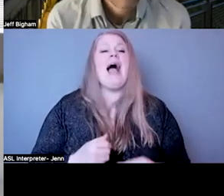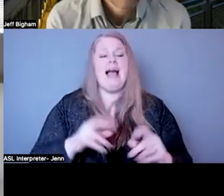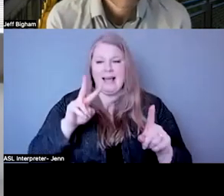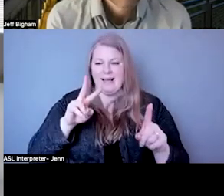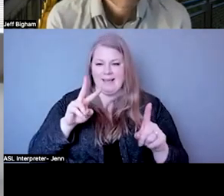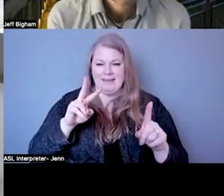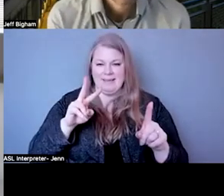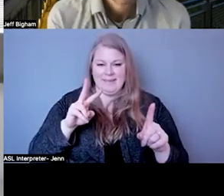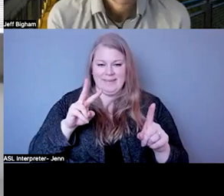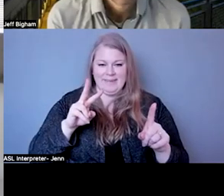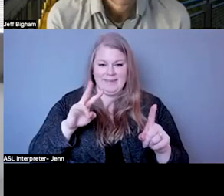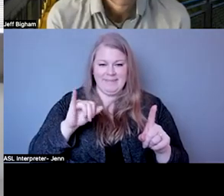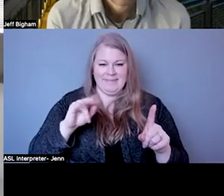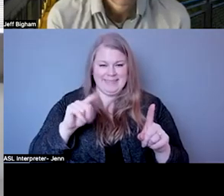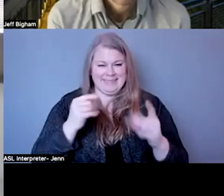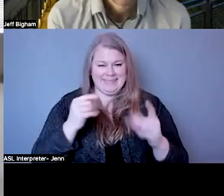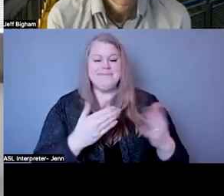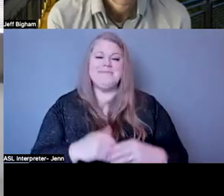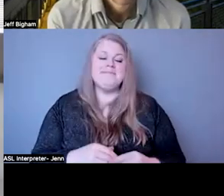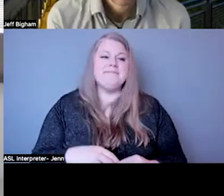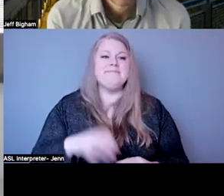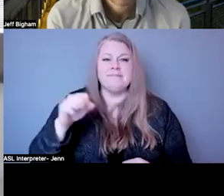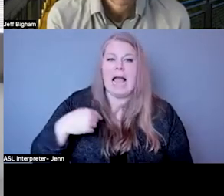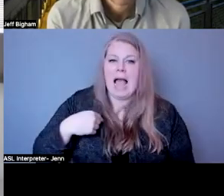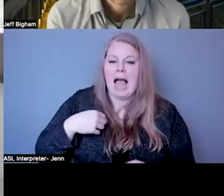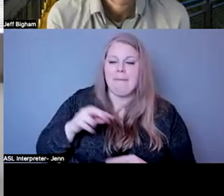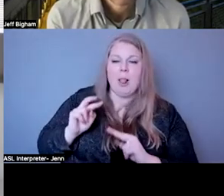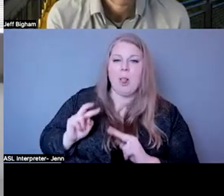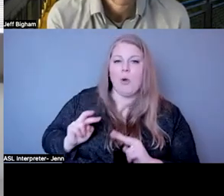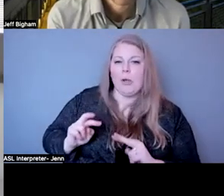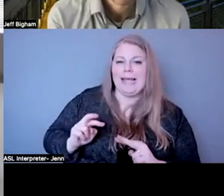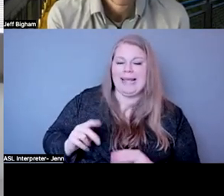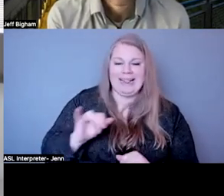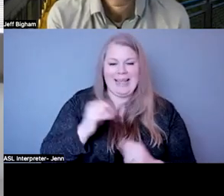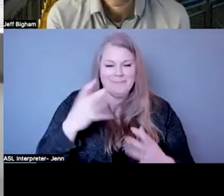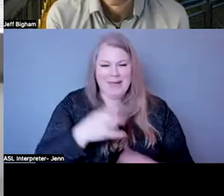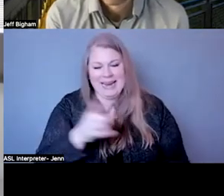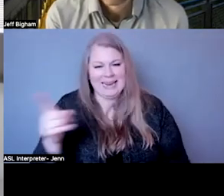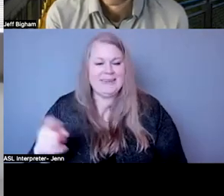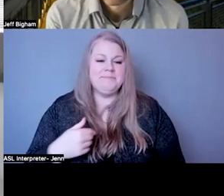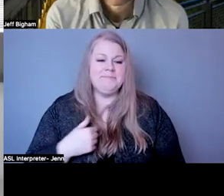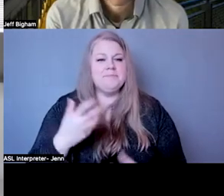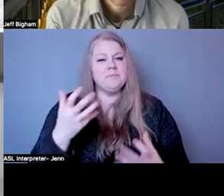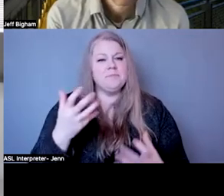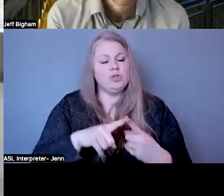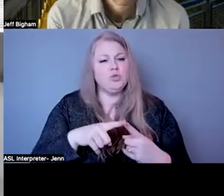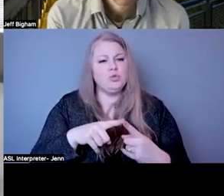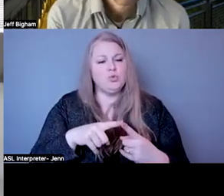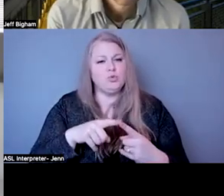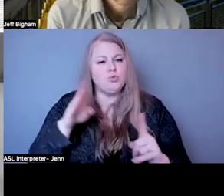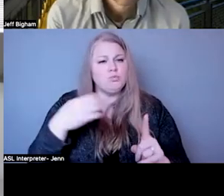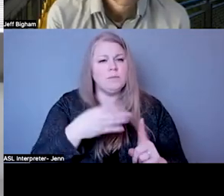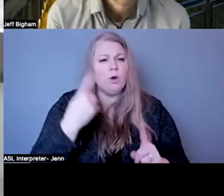for joining us. Well, I've been lurking, like many, of course. I just wanted to draw attention to